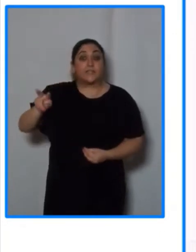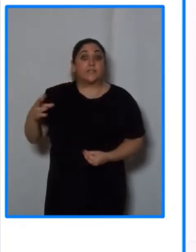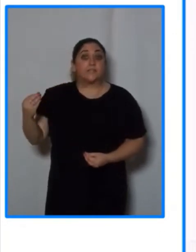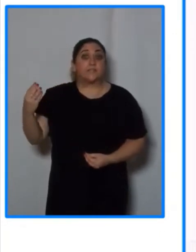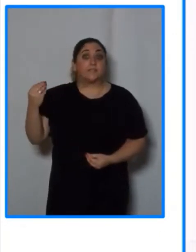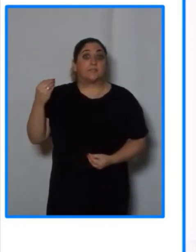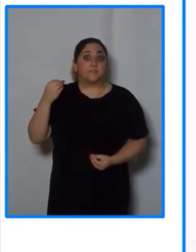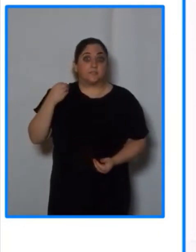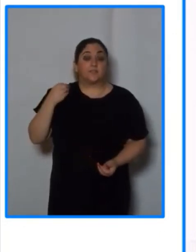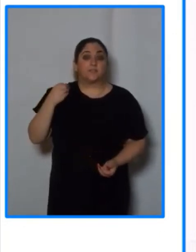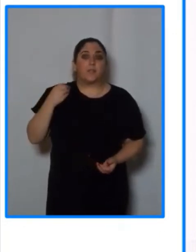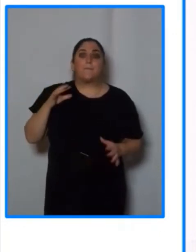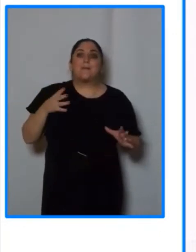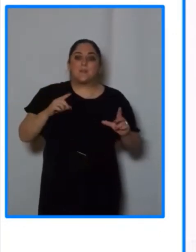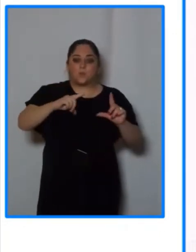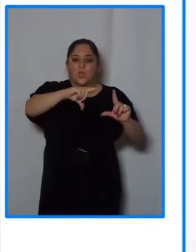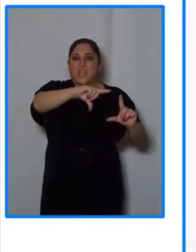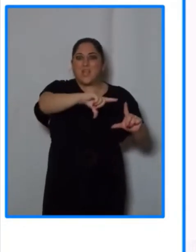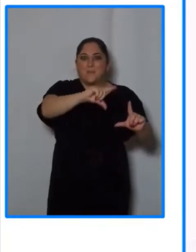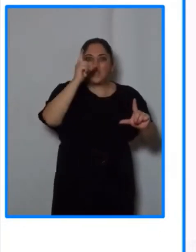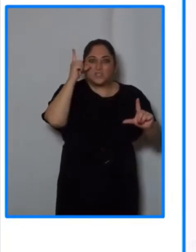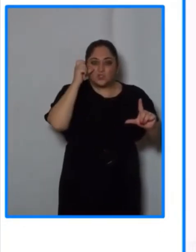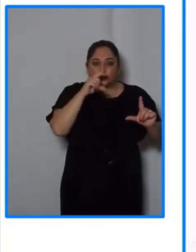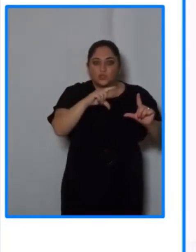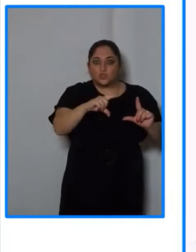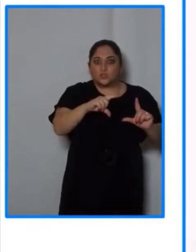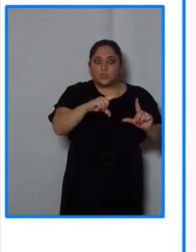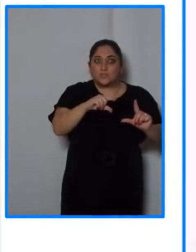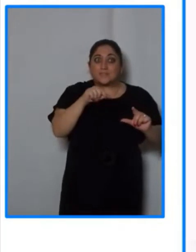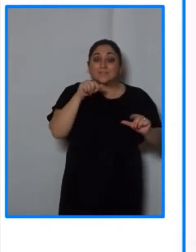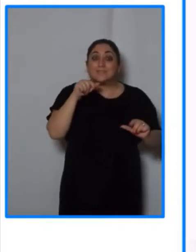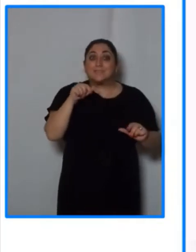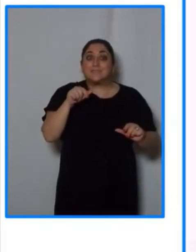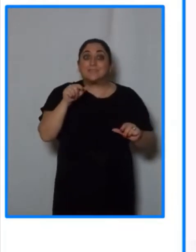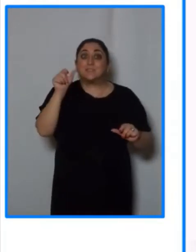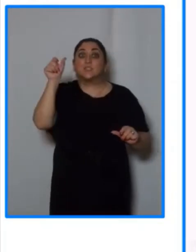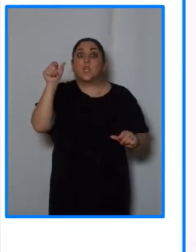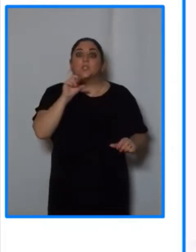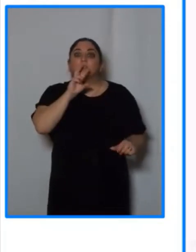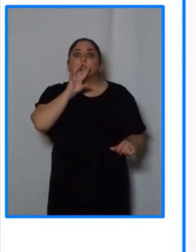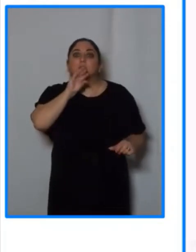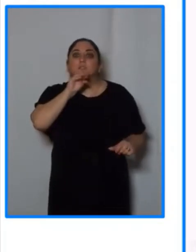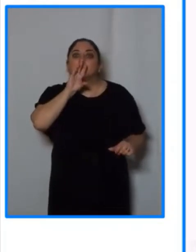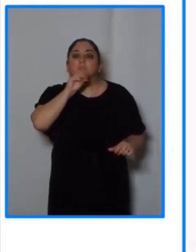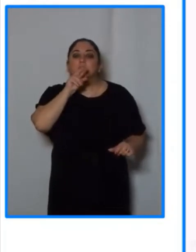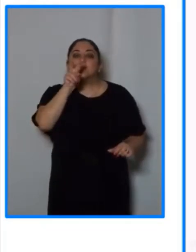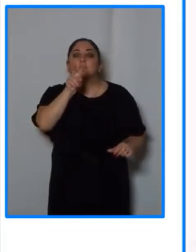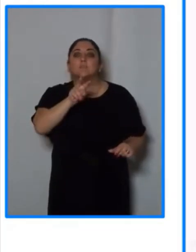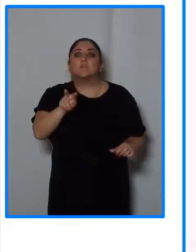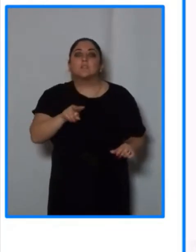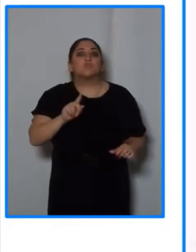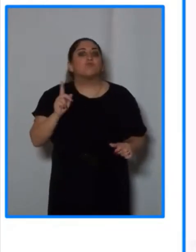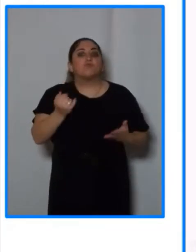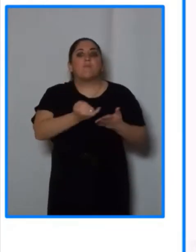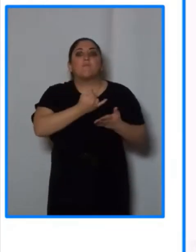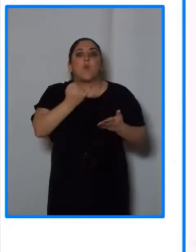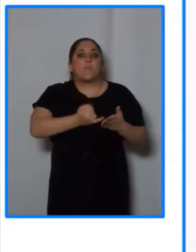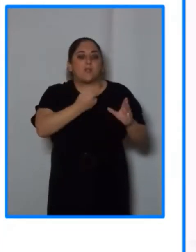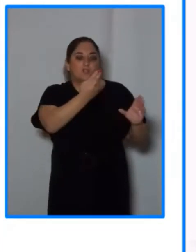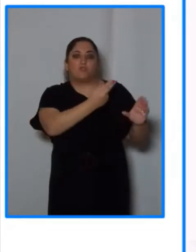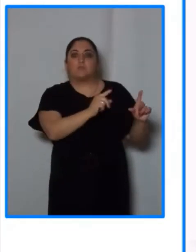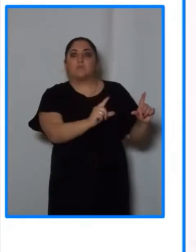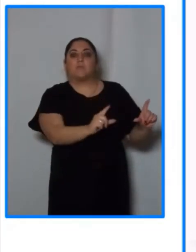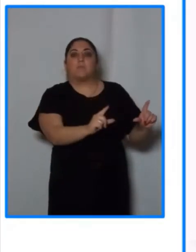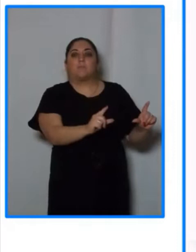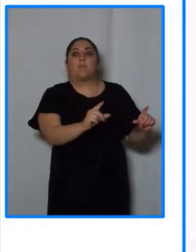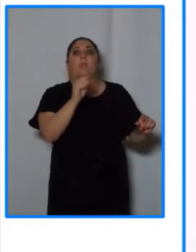instance, if you have an image content on your website, the screen reader would read aloud the information provided about the image. That's in the code of the